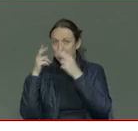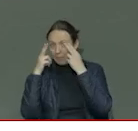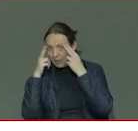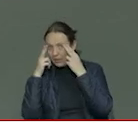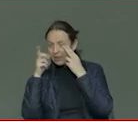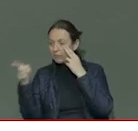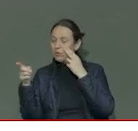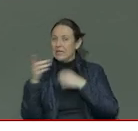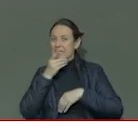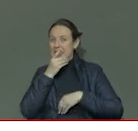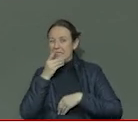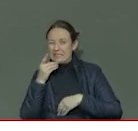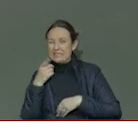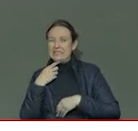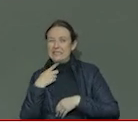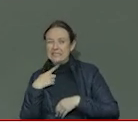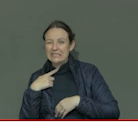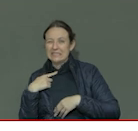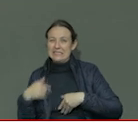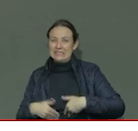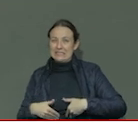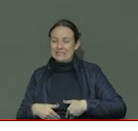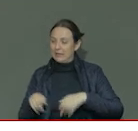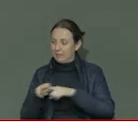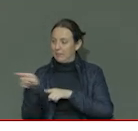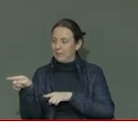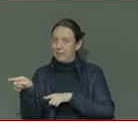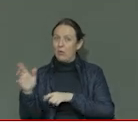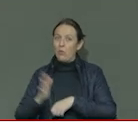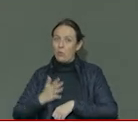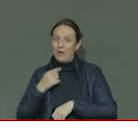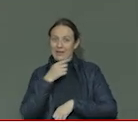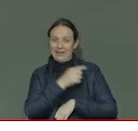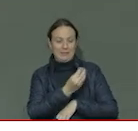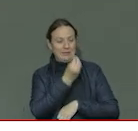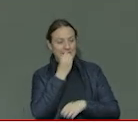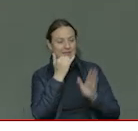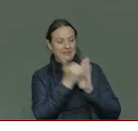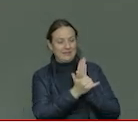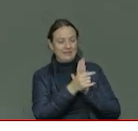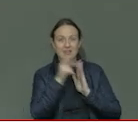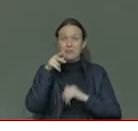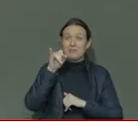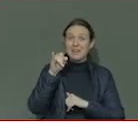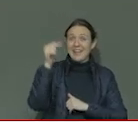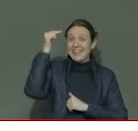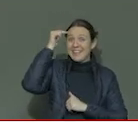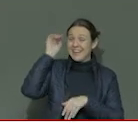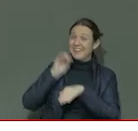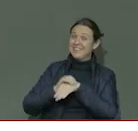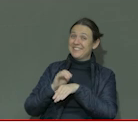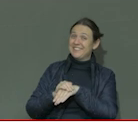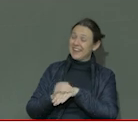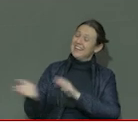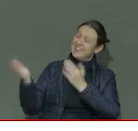reason, dehydration and malnutrition. He wants to eat Pi. Pi is so happy that he's going to get a companion. He says,